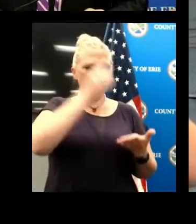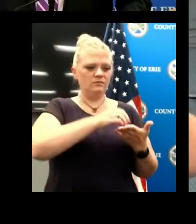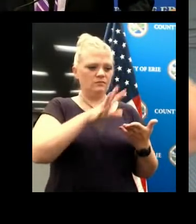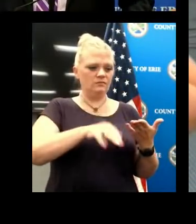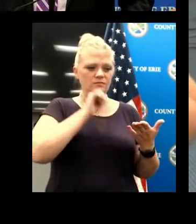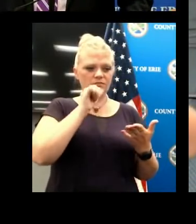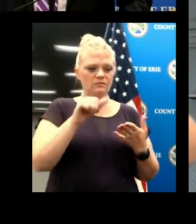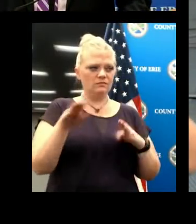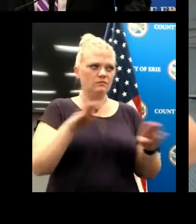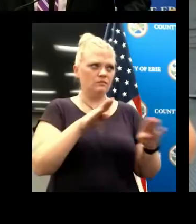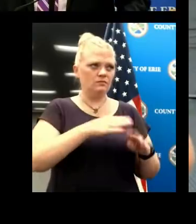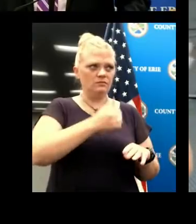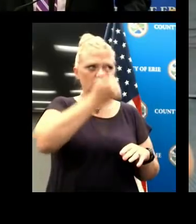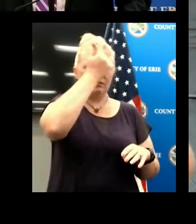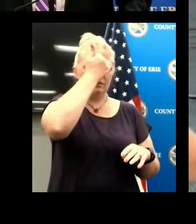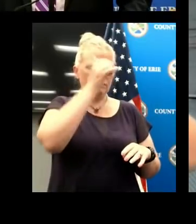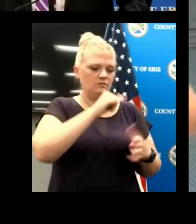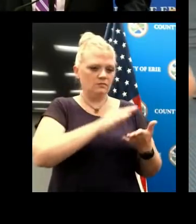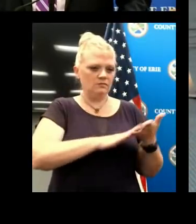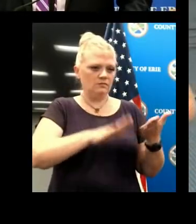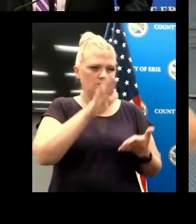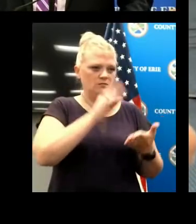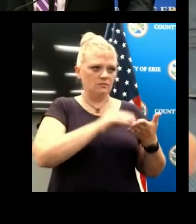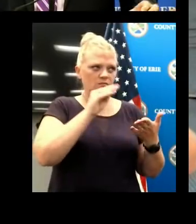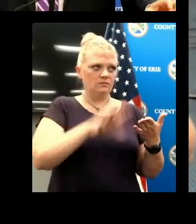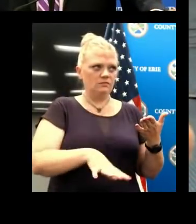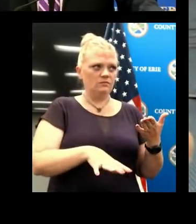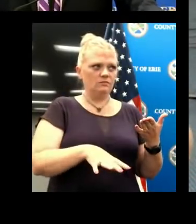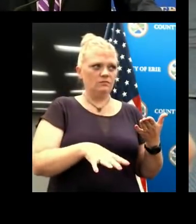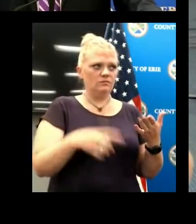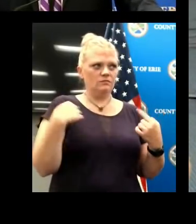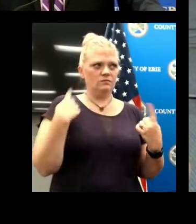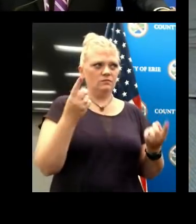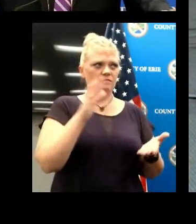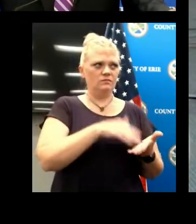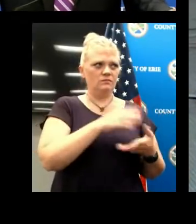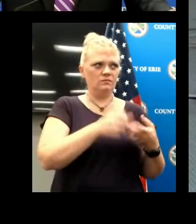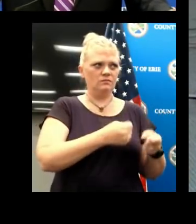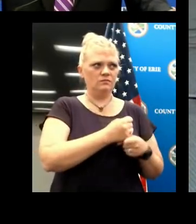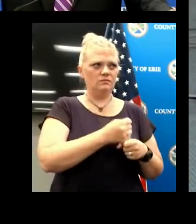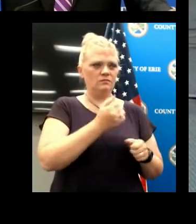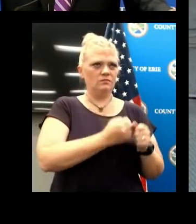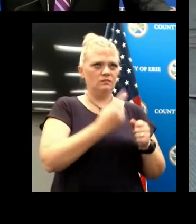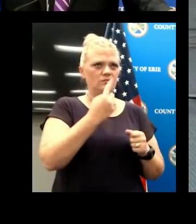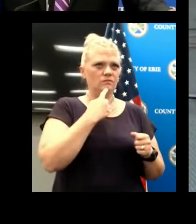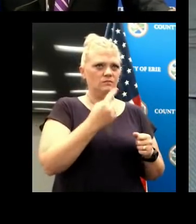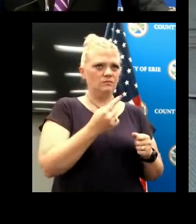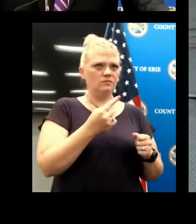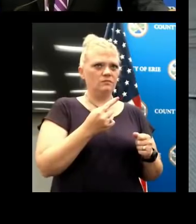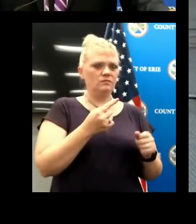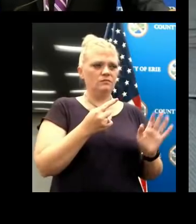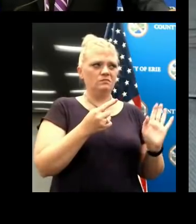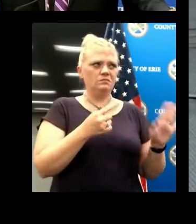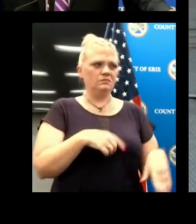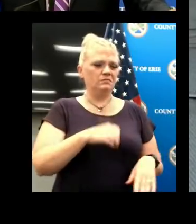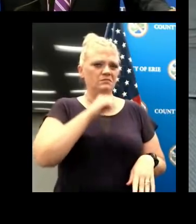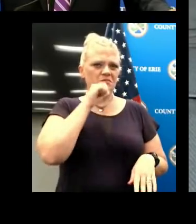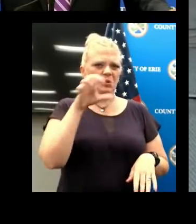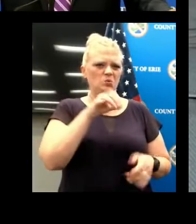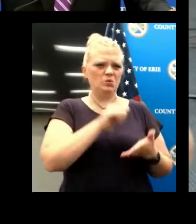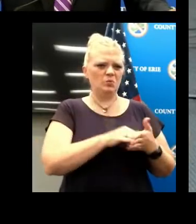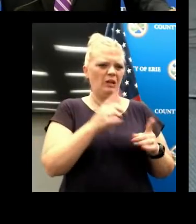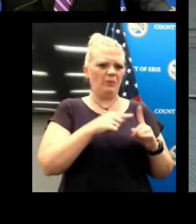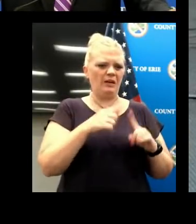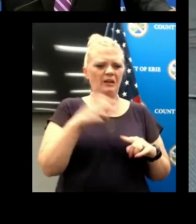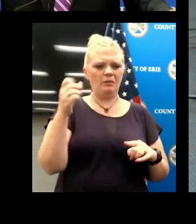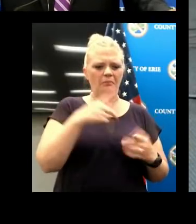behave stupidly like college students have been behaving for 1,000 years. And everybody's saying they just won't do that when they come back this